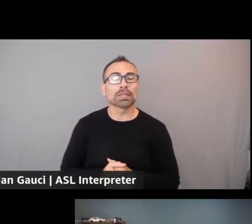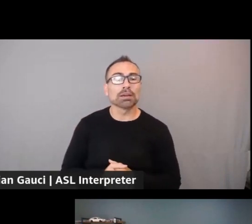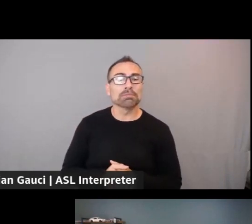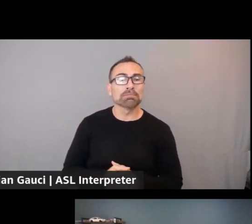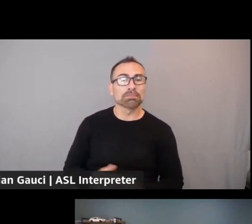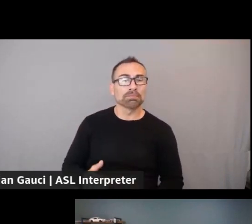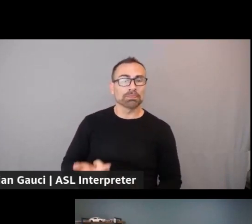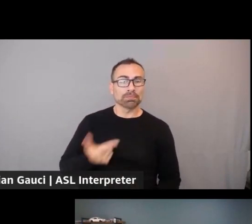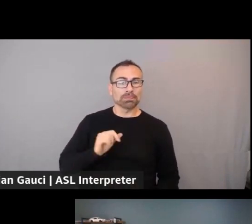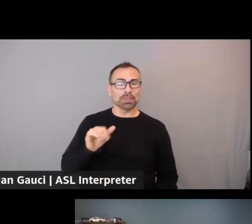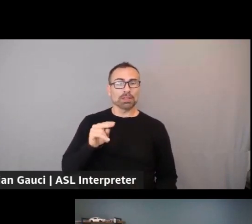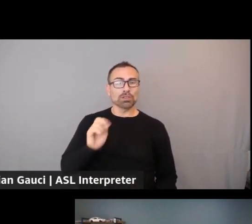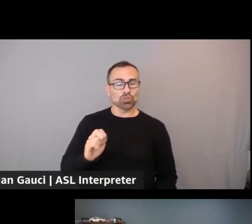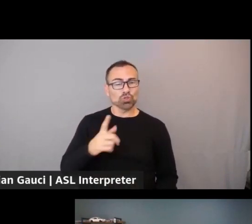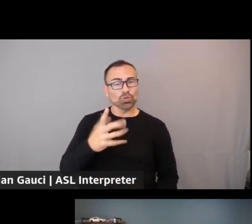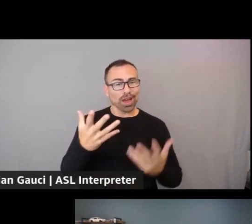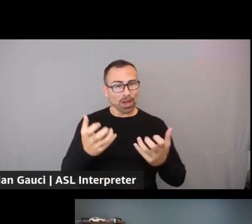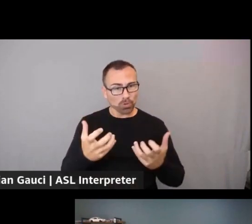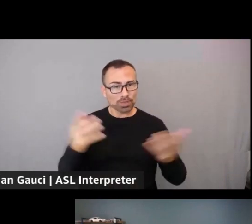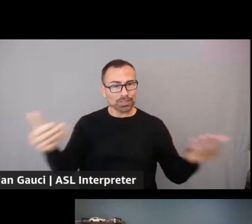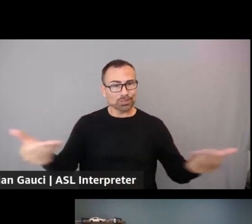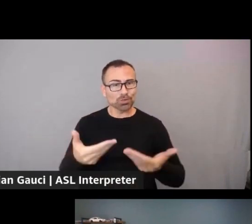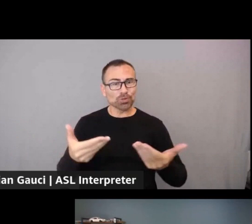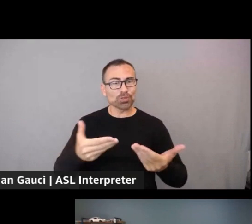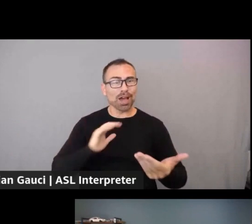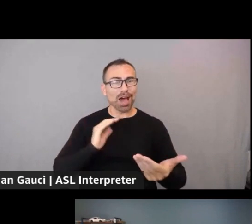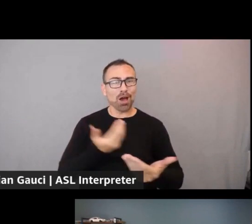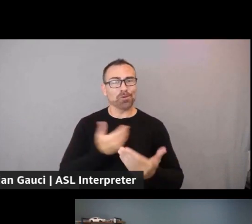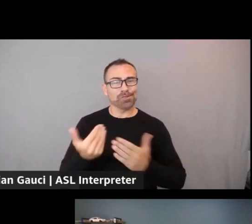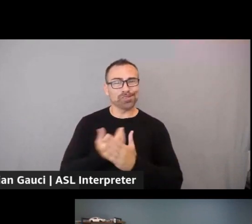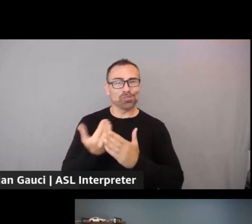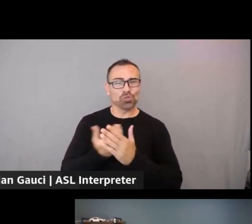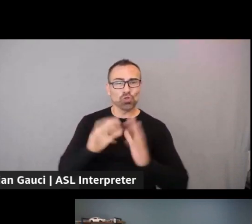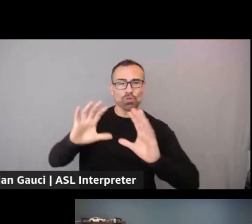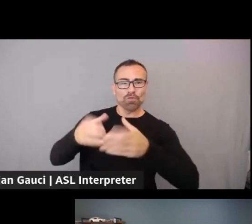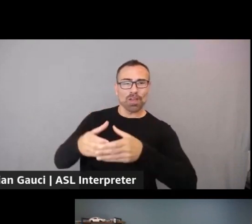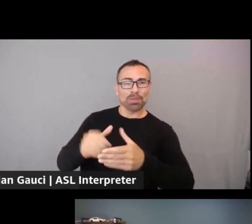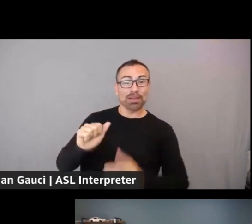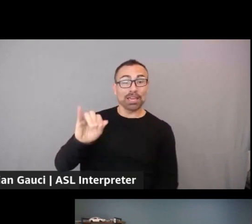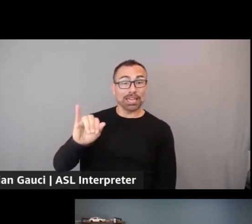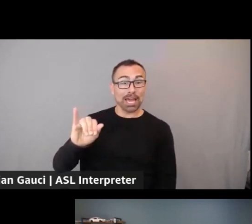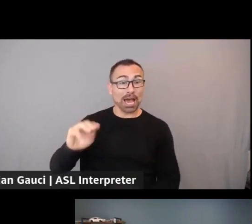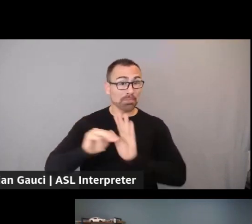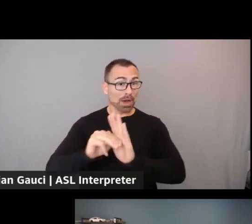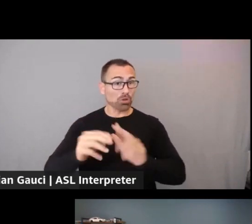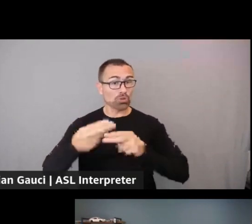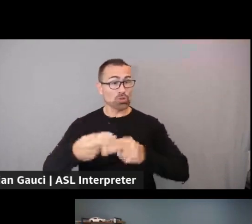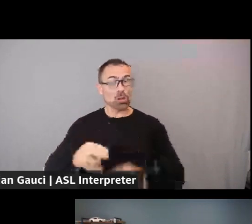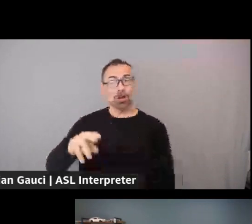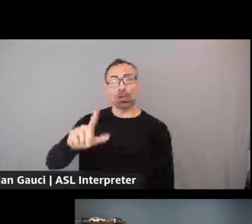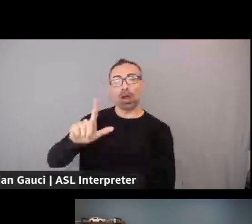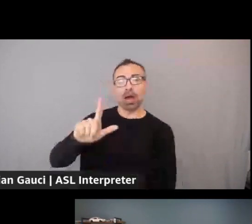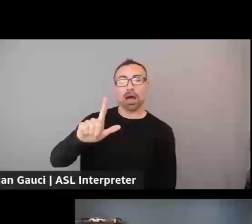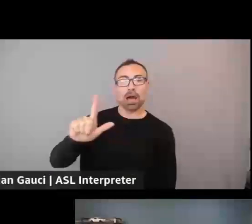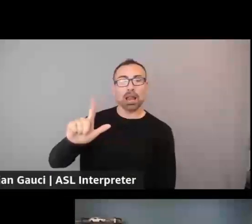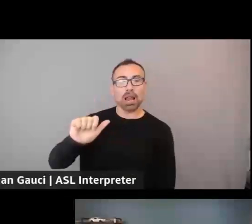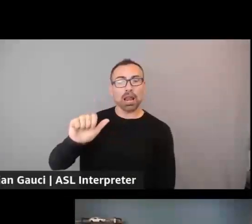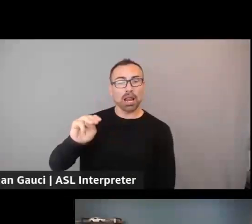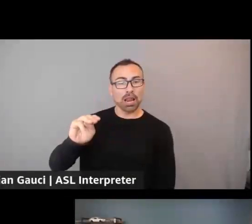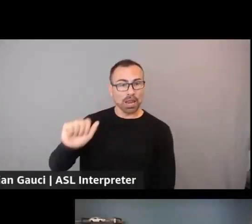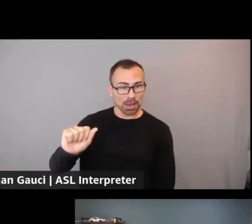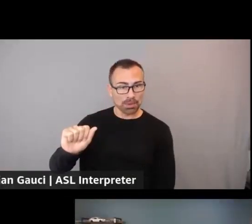our new family of Gen AI models called Llama 2, as Jeff mentioned, as well as Art. And they are developed by